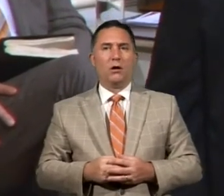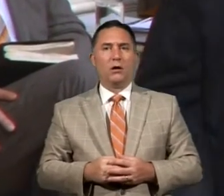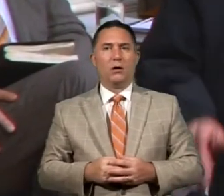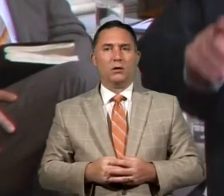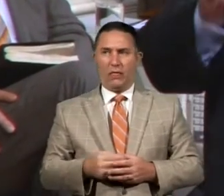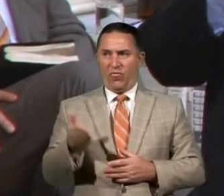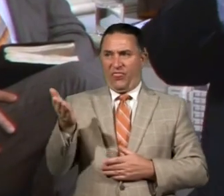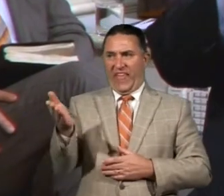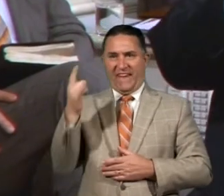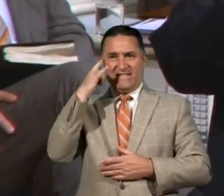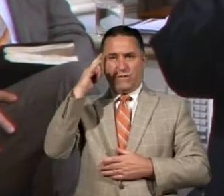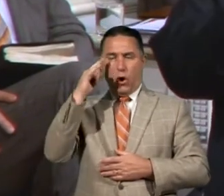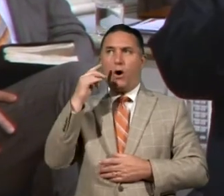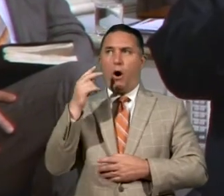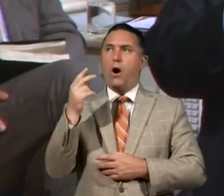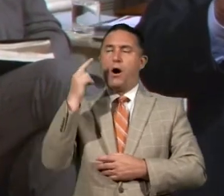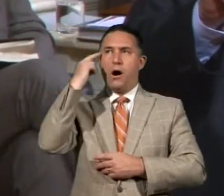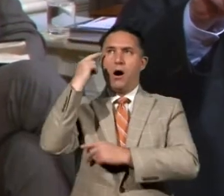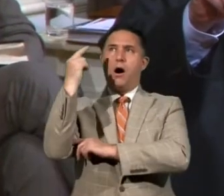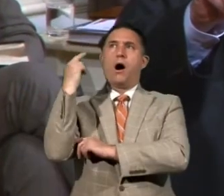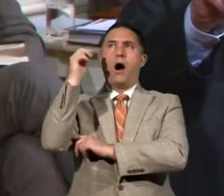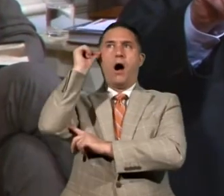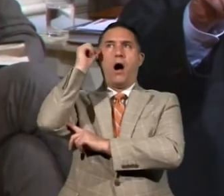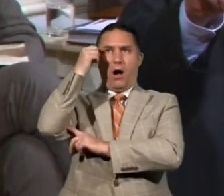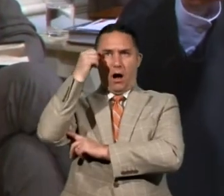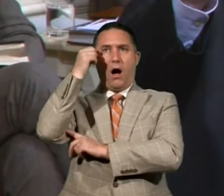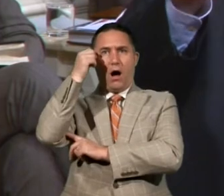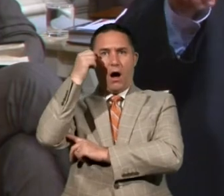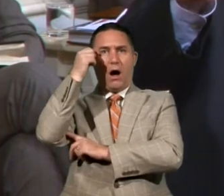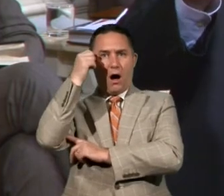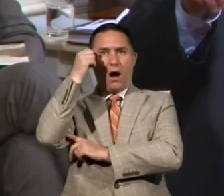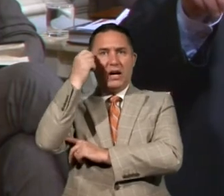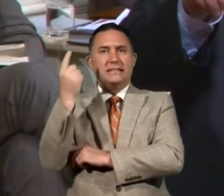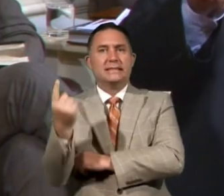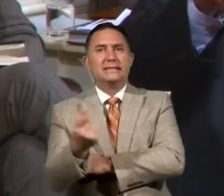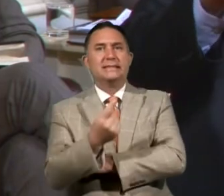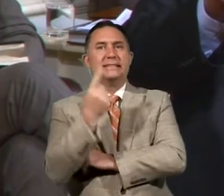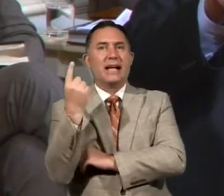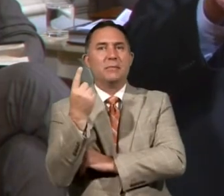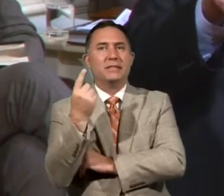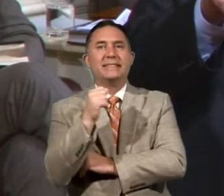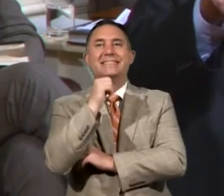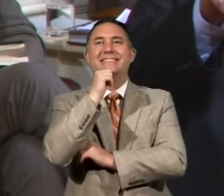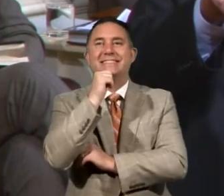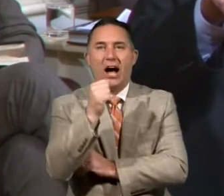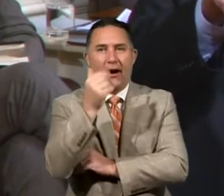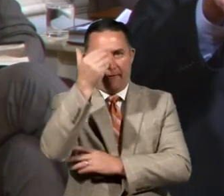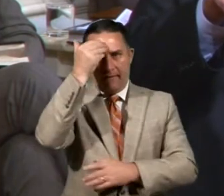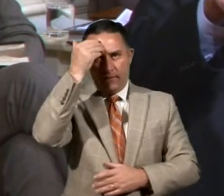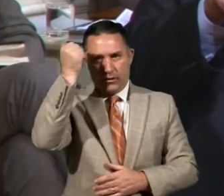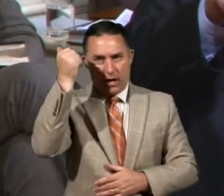And it's there to bring a remembrance so that something isn't forgotten.